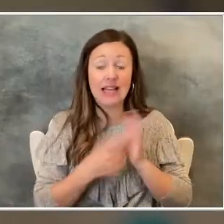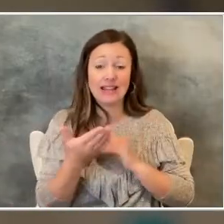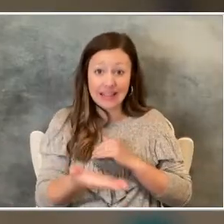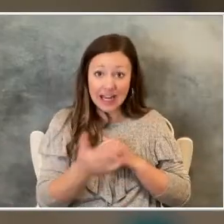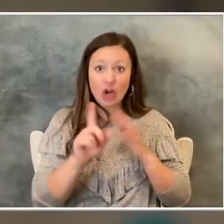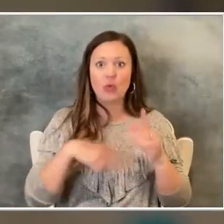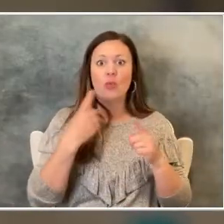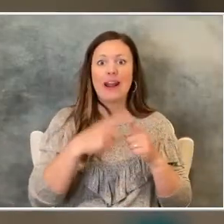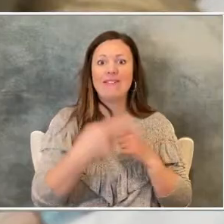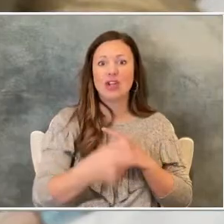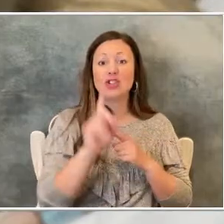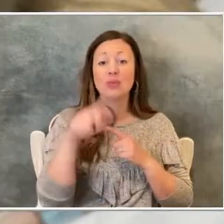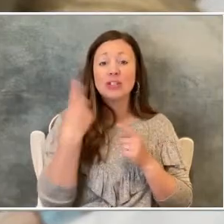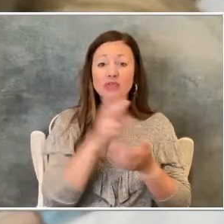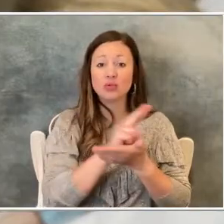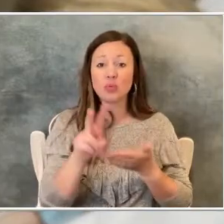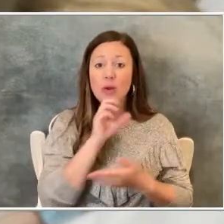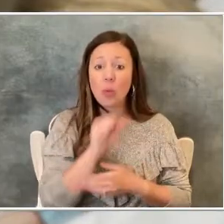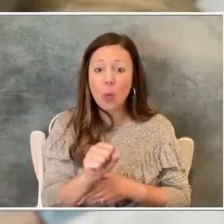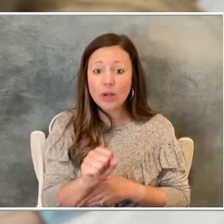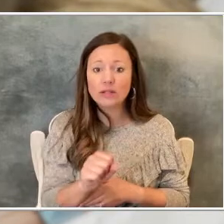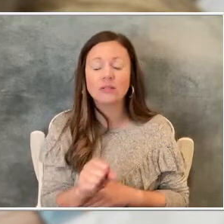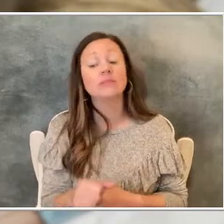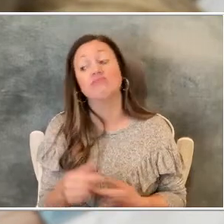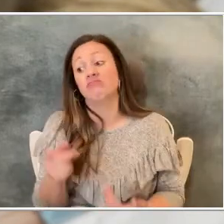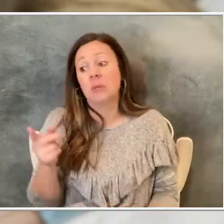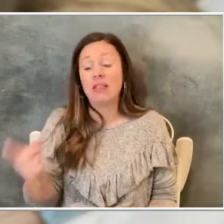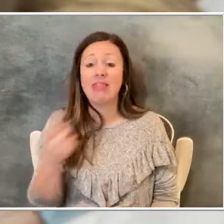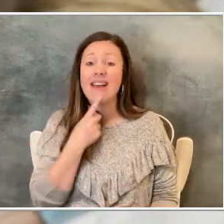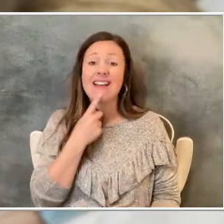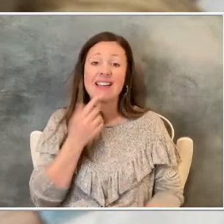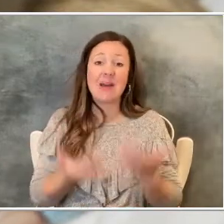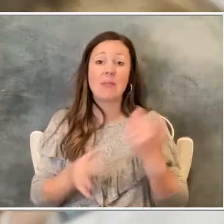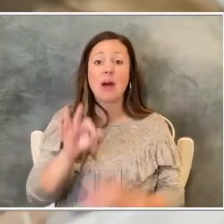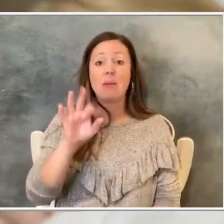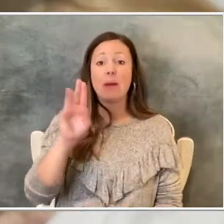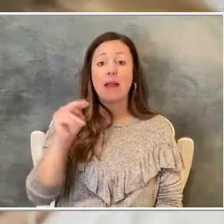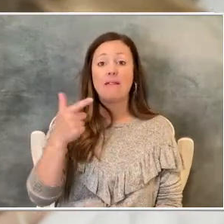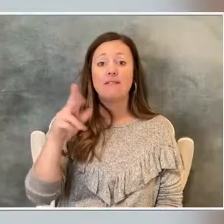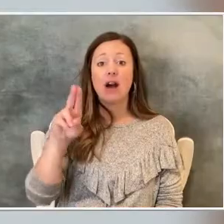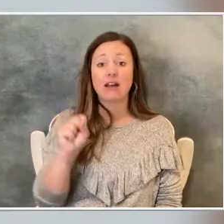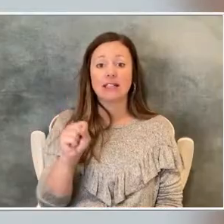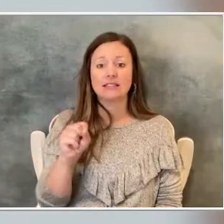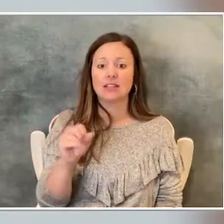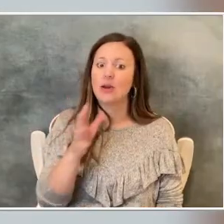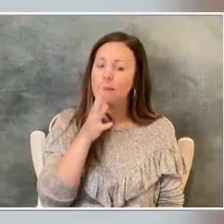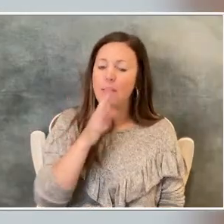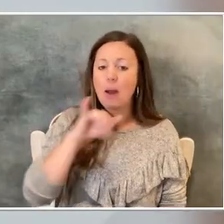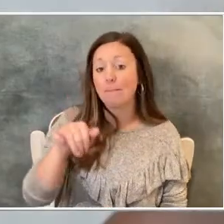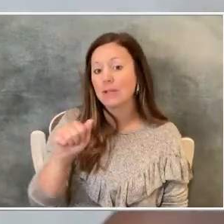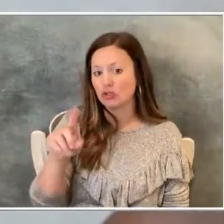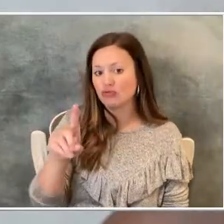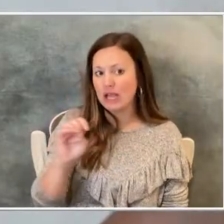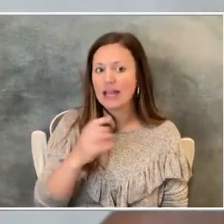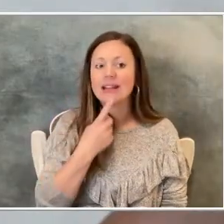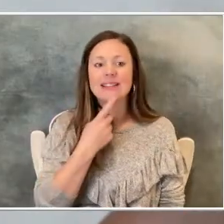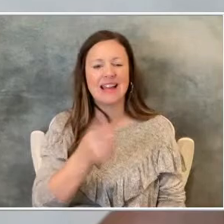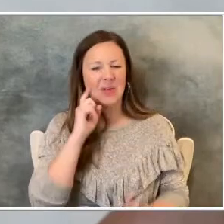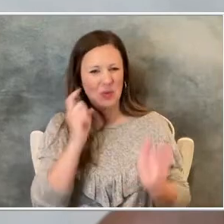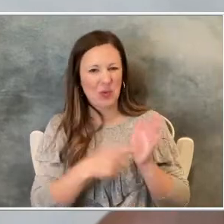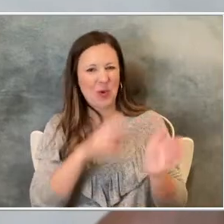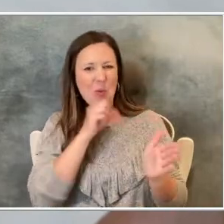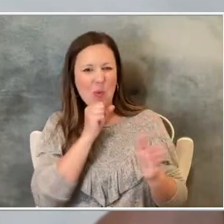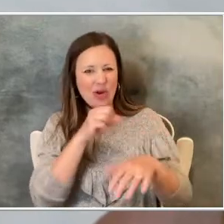just 2 weeks old. They just said it was probably a fungus or something. Her mom, Jade, says she noticed orange patches developing